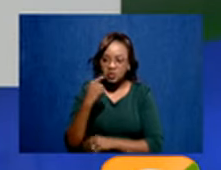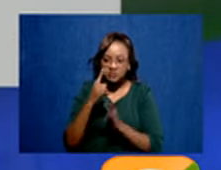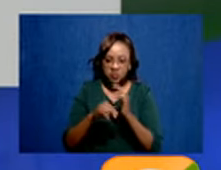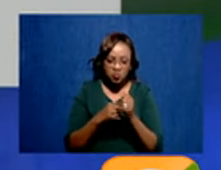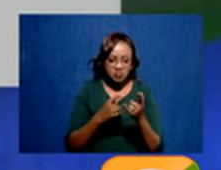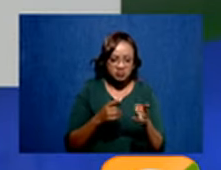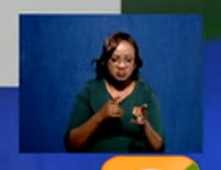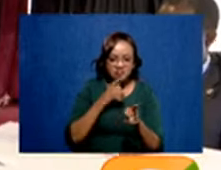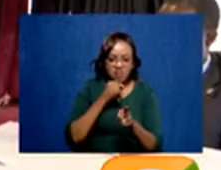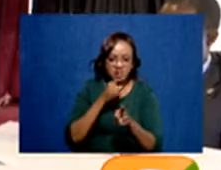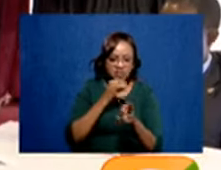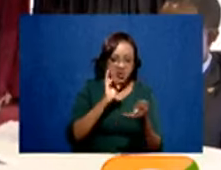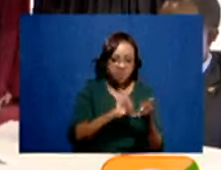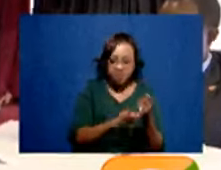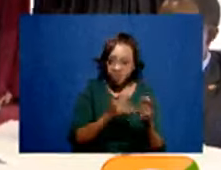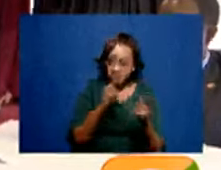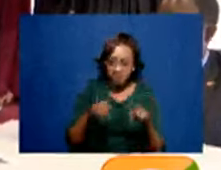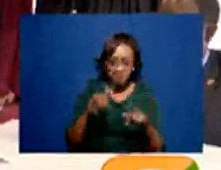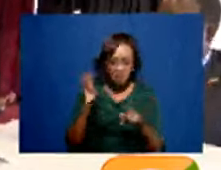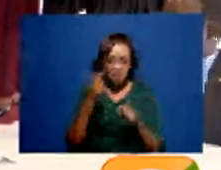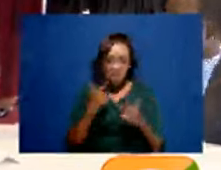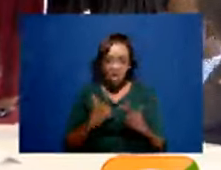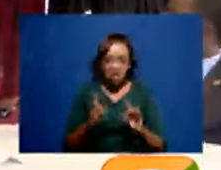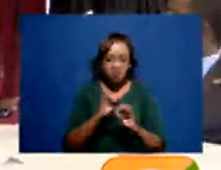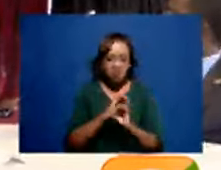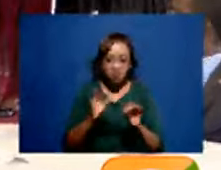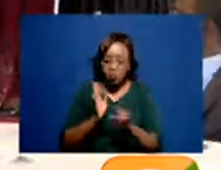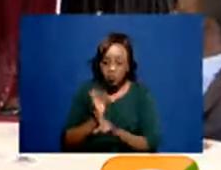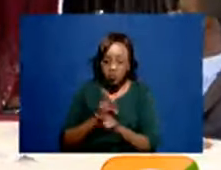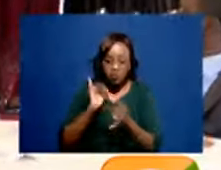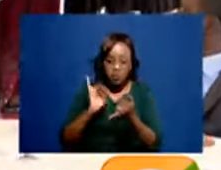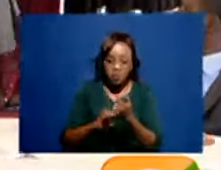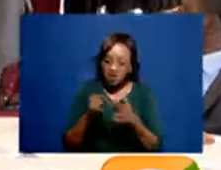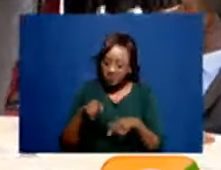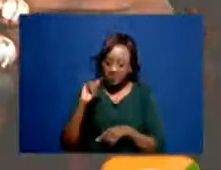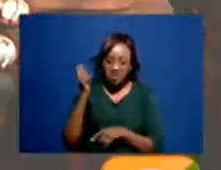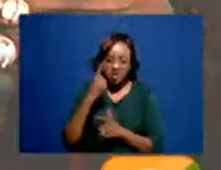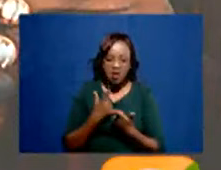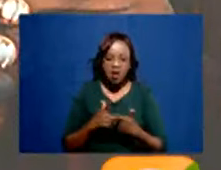conduct in Kenya. Safin Acheng Ouma, Citizen TV.